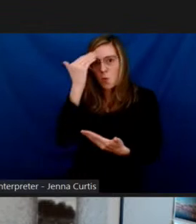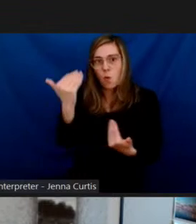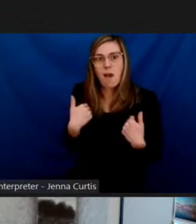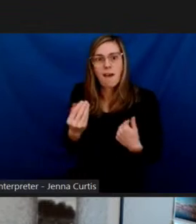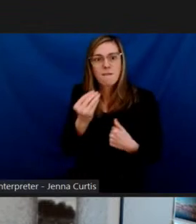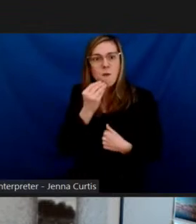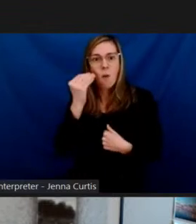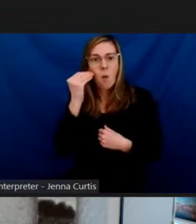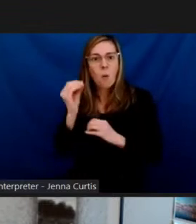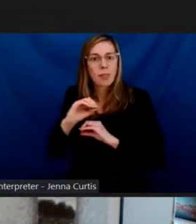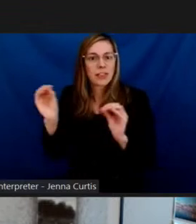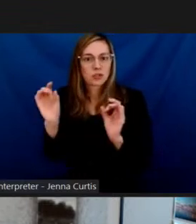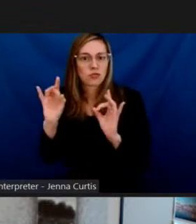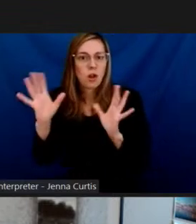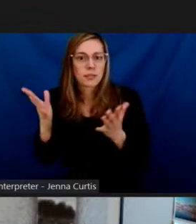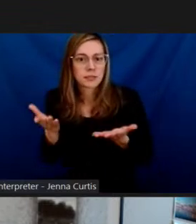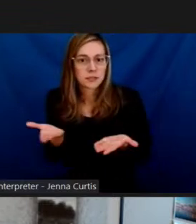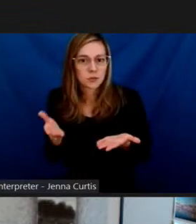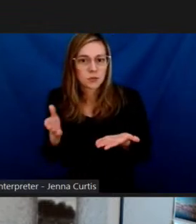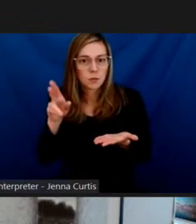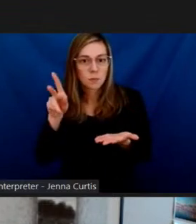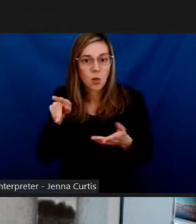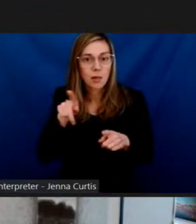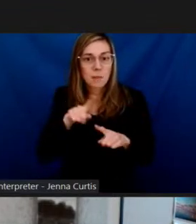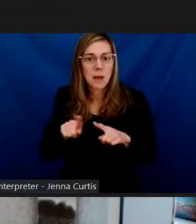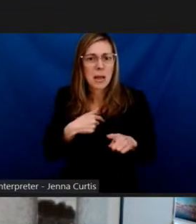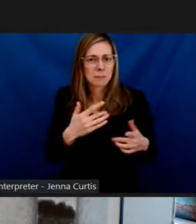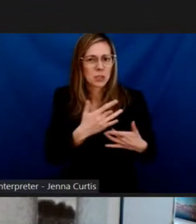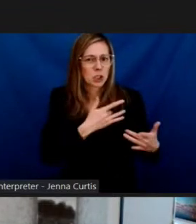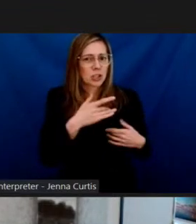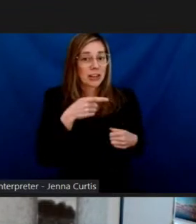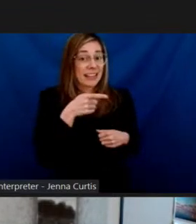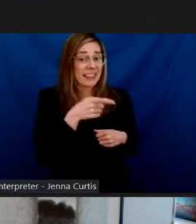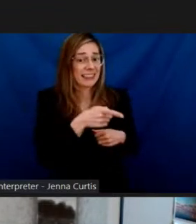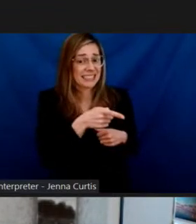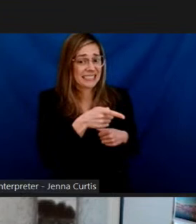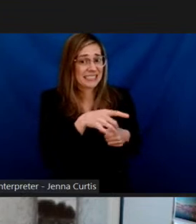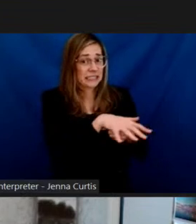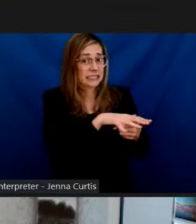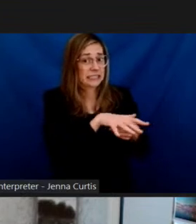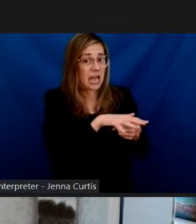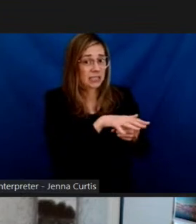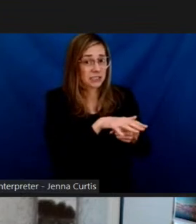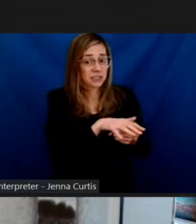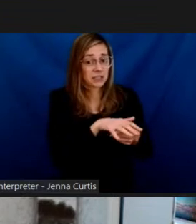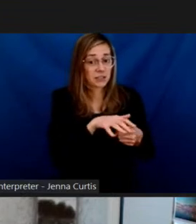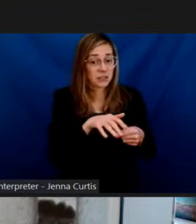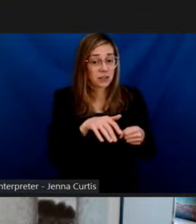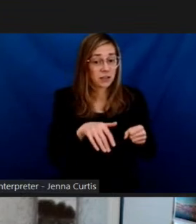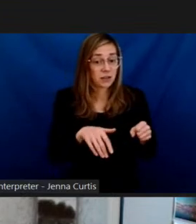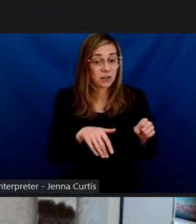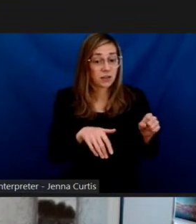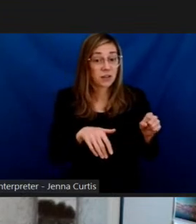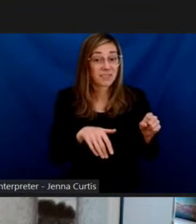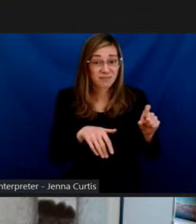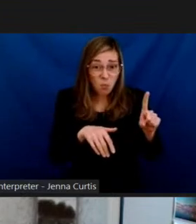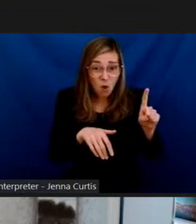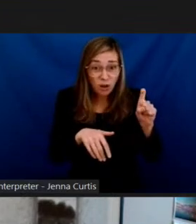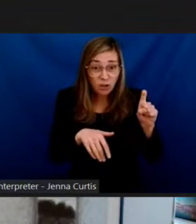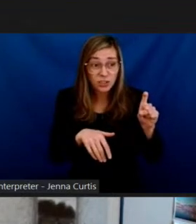is that this proposed site, we are looking at between 100 and 150 people.